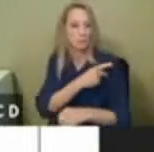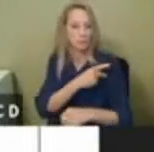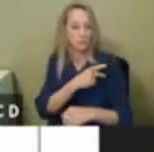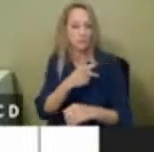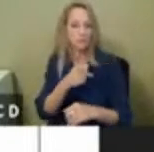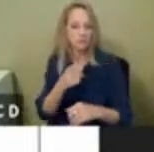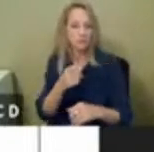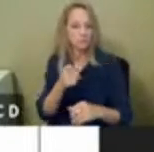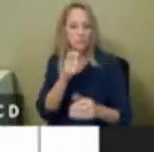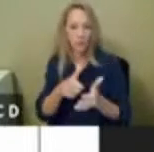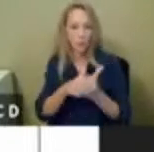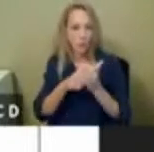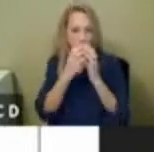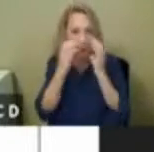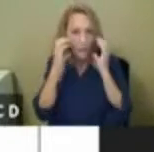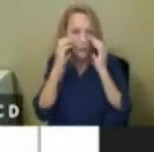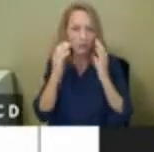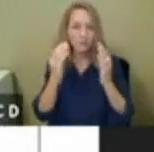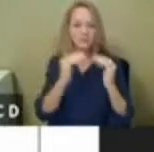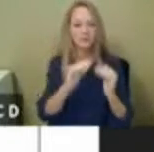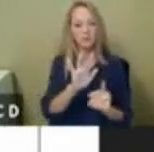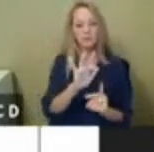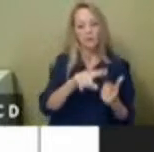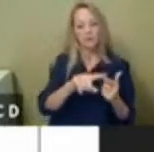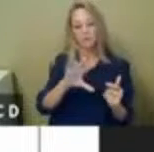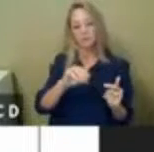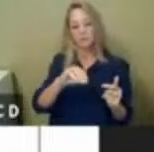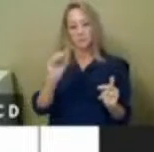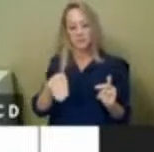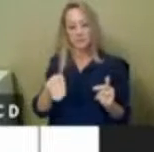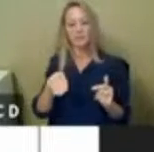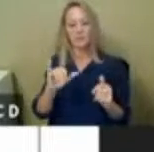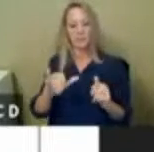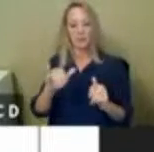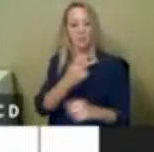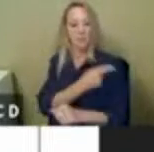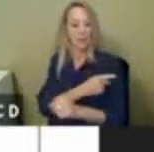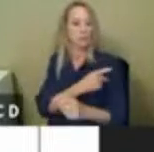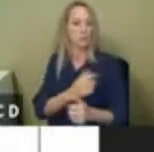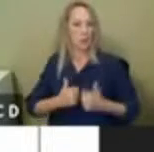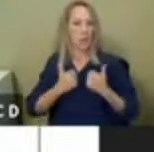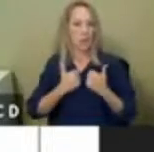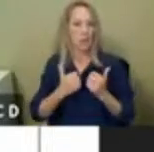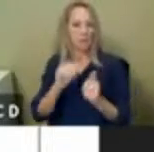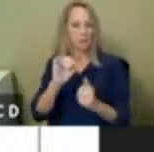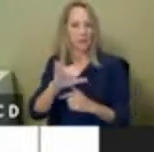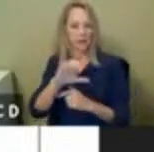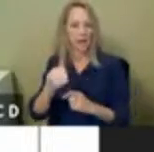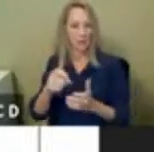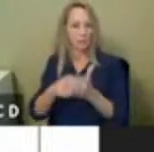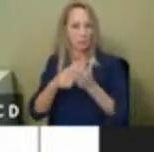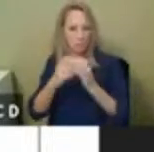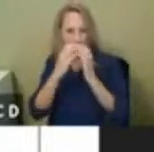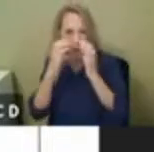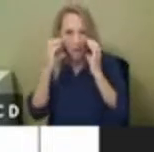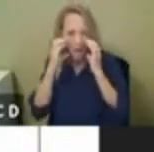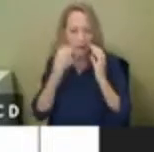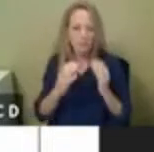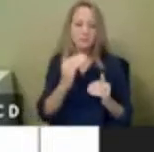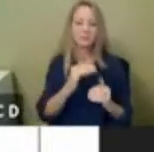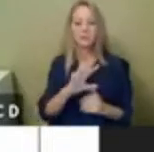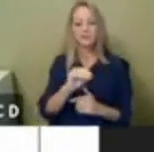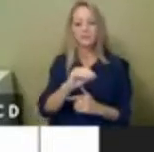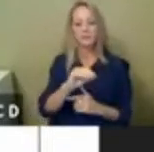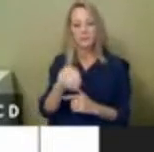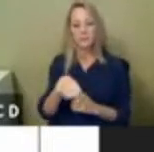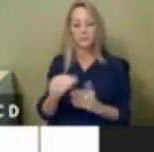requirement, 26 to 50 of their patients live in counties with a mask requirement, 51 to 75, and greater than